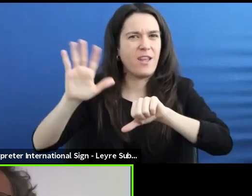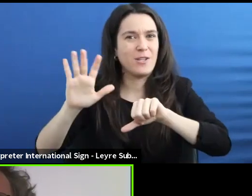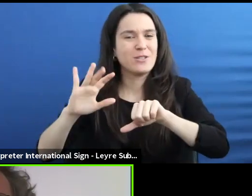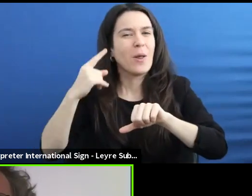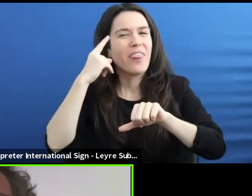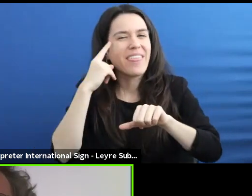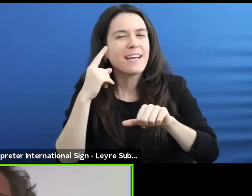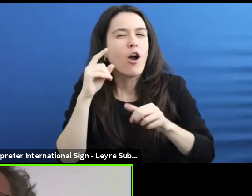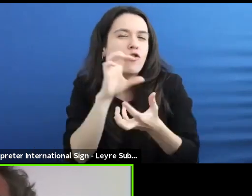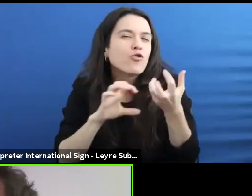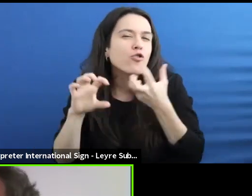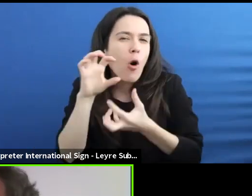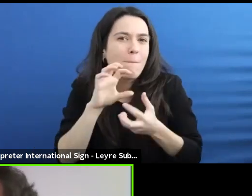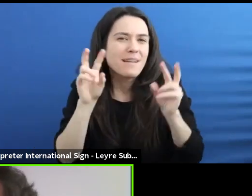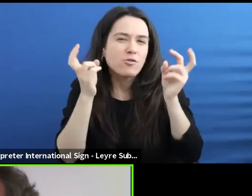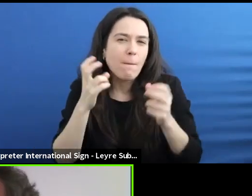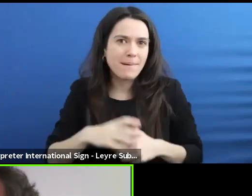very, very complex issue.